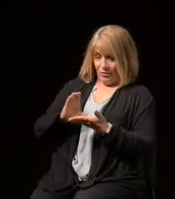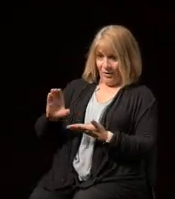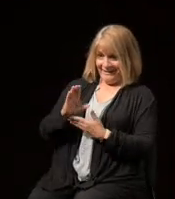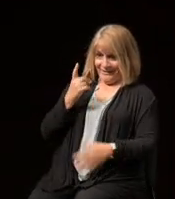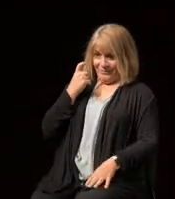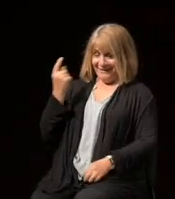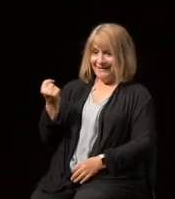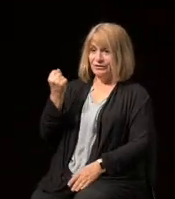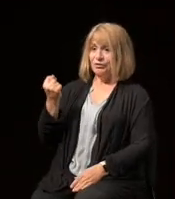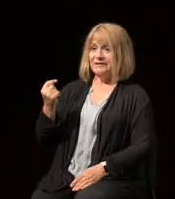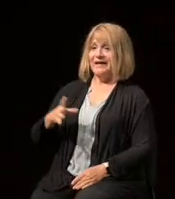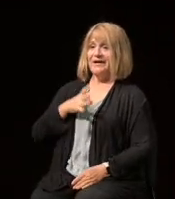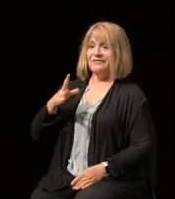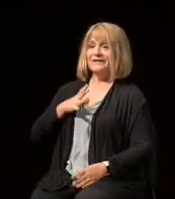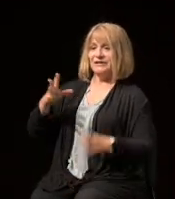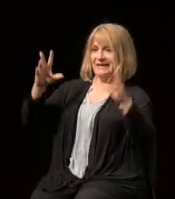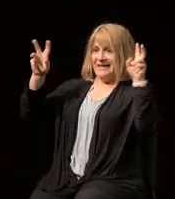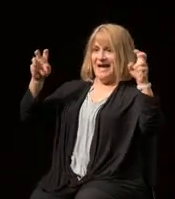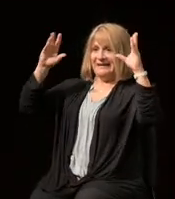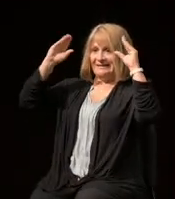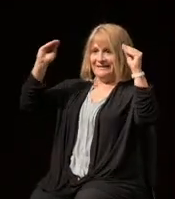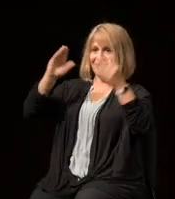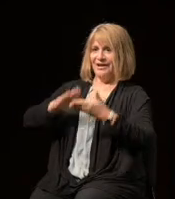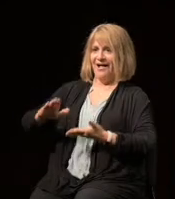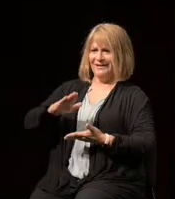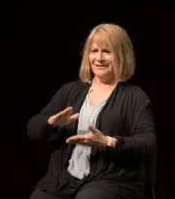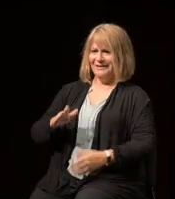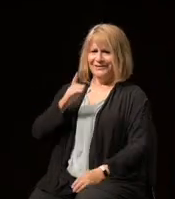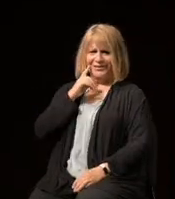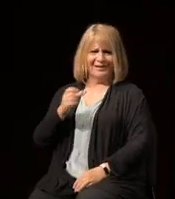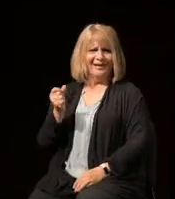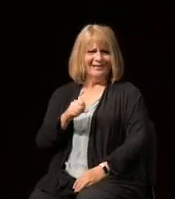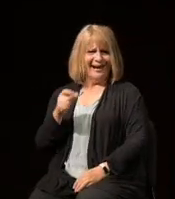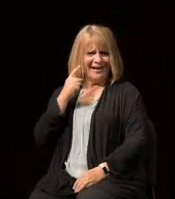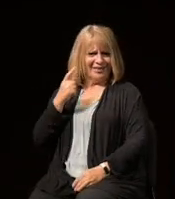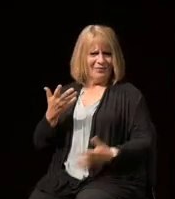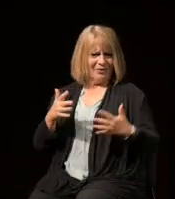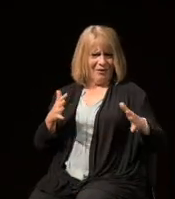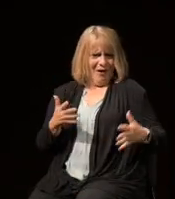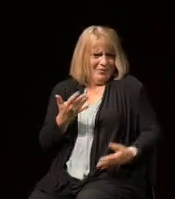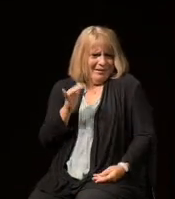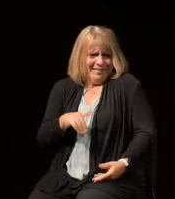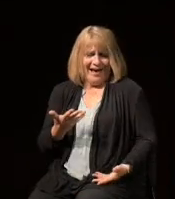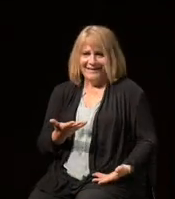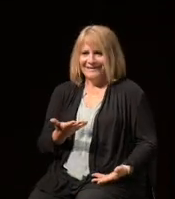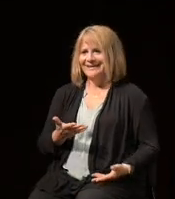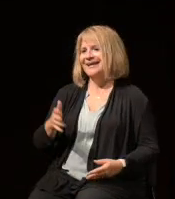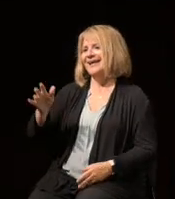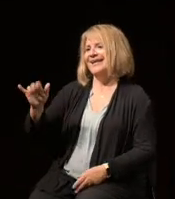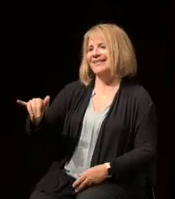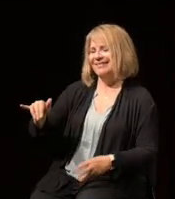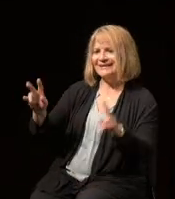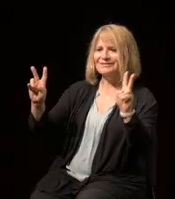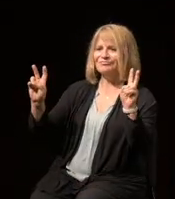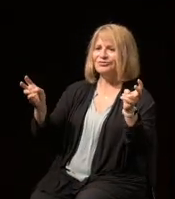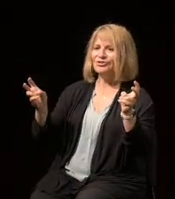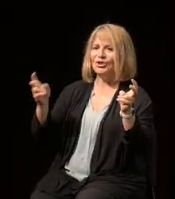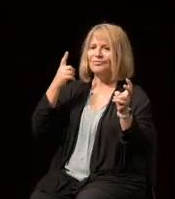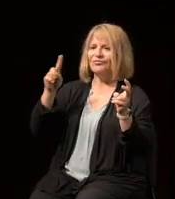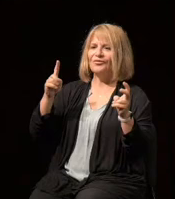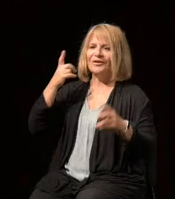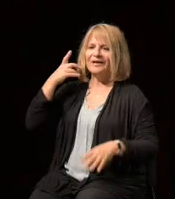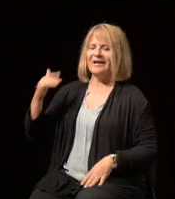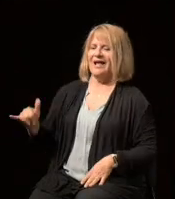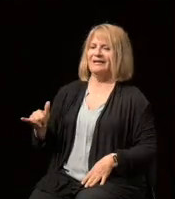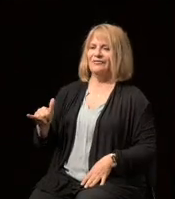is officially a teaching college, and you're thinking, yeah, I thought we'd been that all along. That's a term for the California